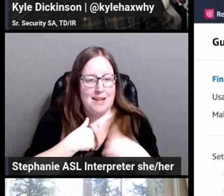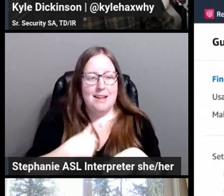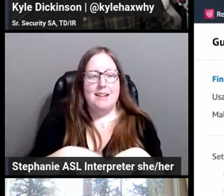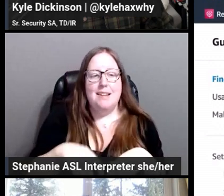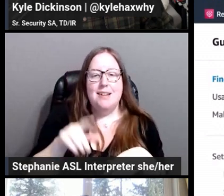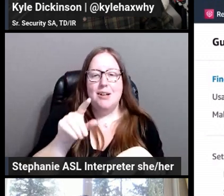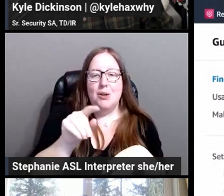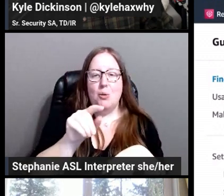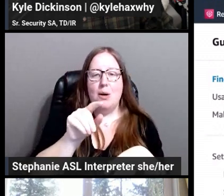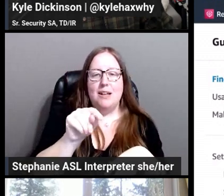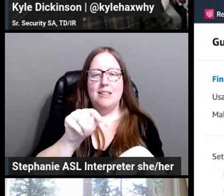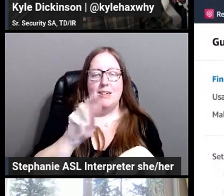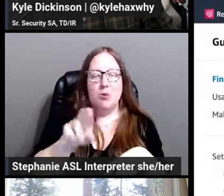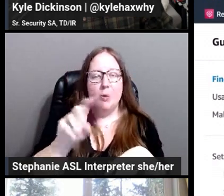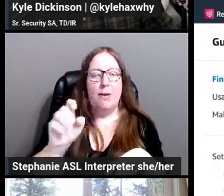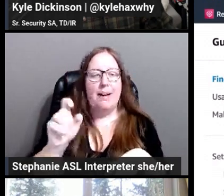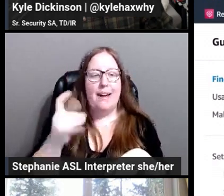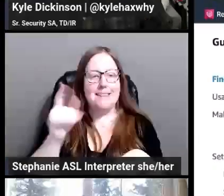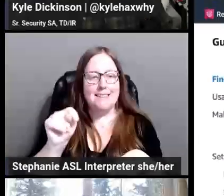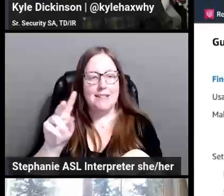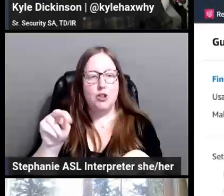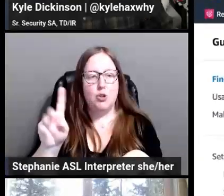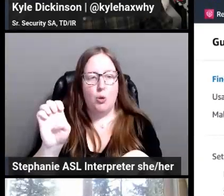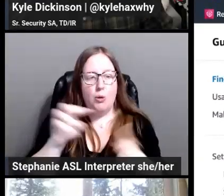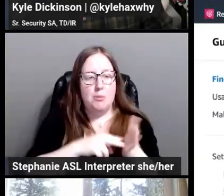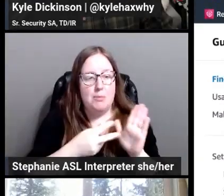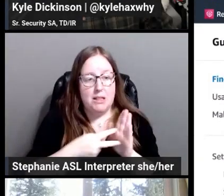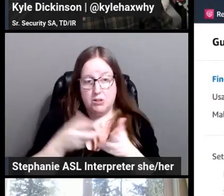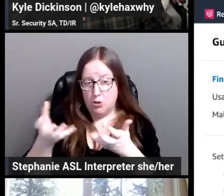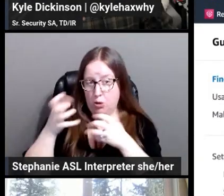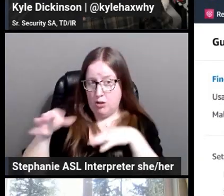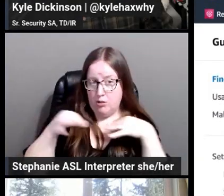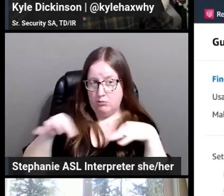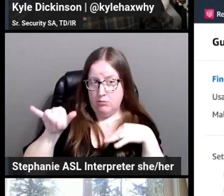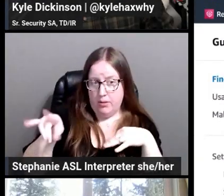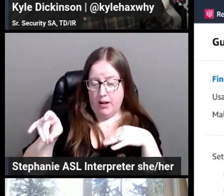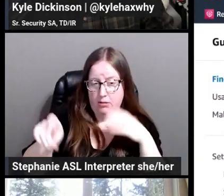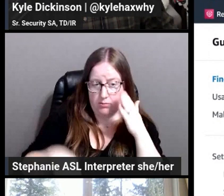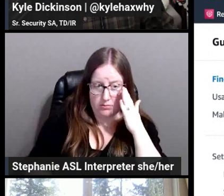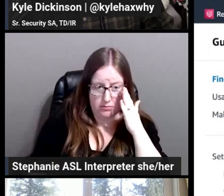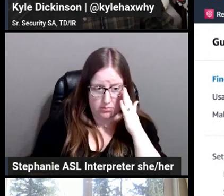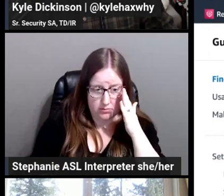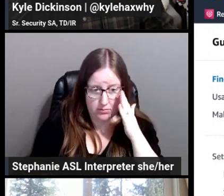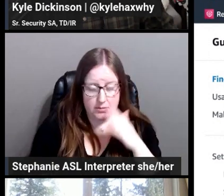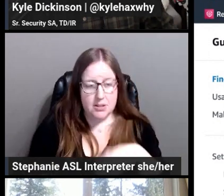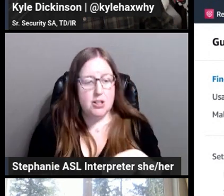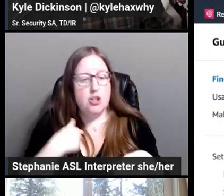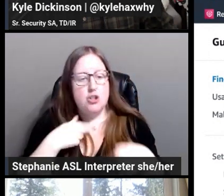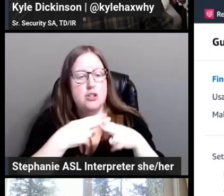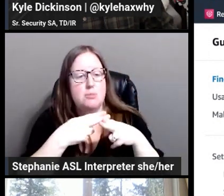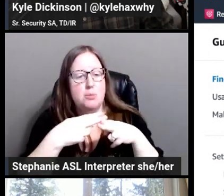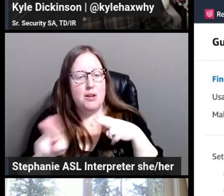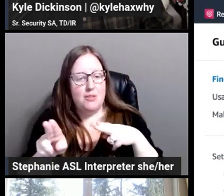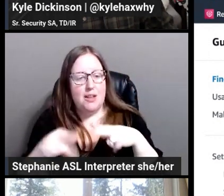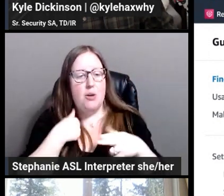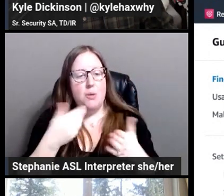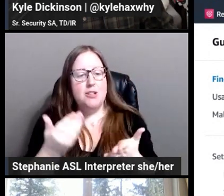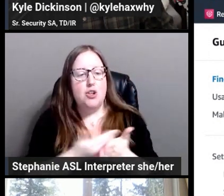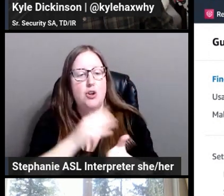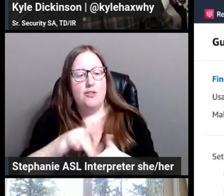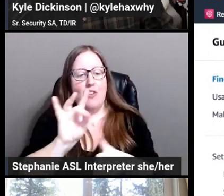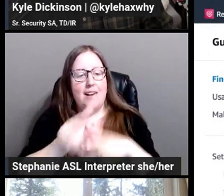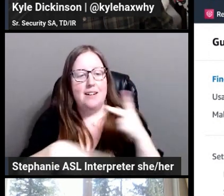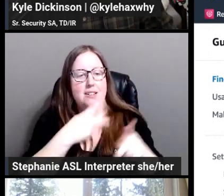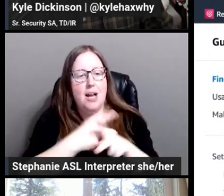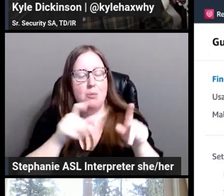Tor exit node mean. Jeff, do you want to quickly talk about it? Just briefly, this is one of the new finding types we're launching